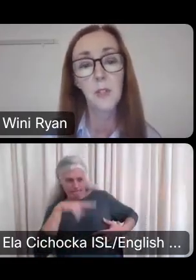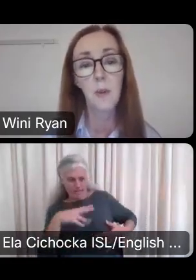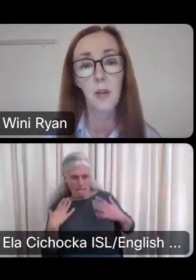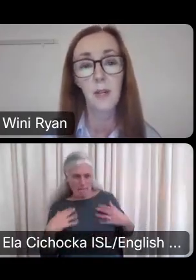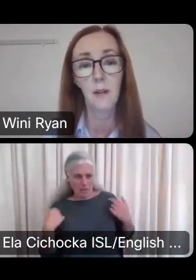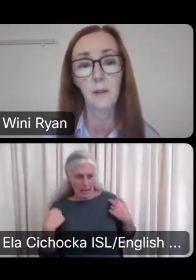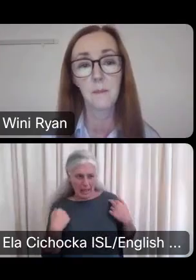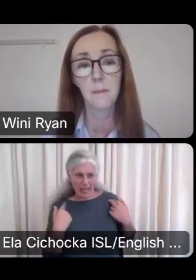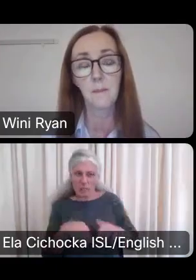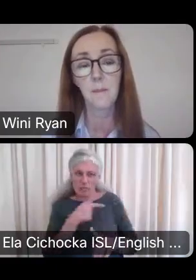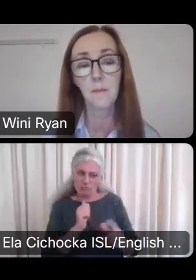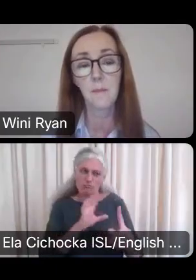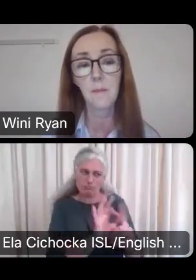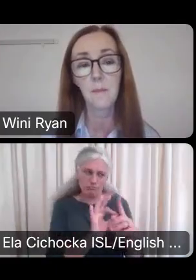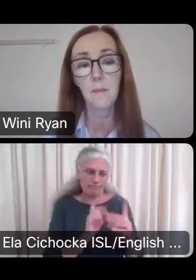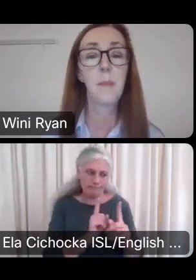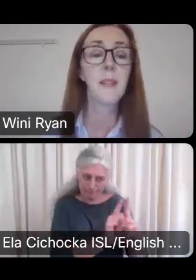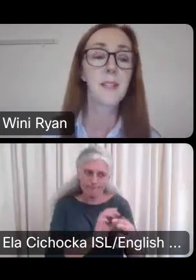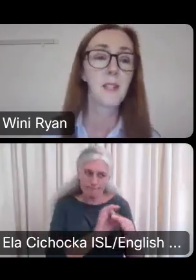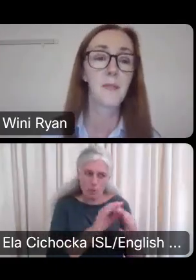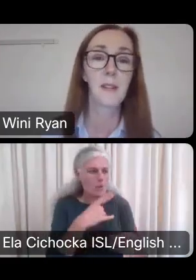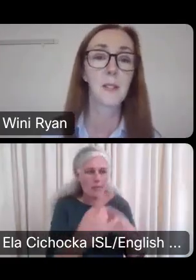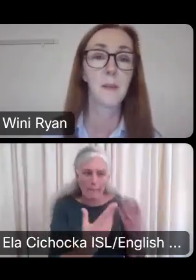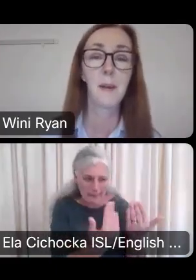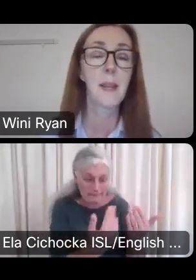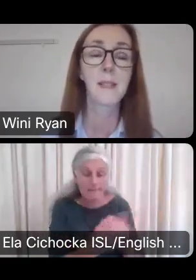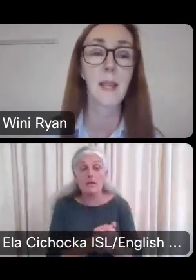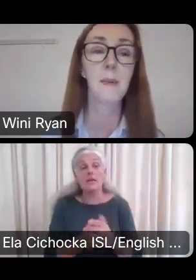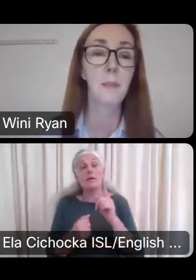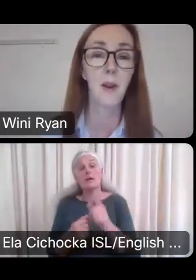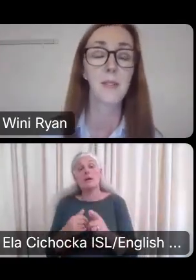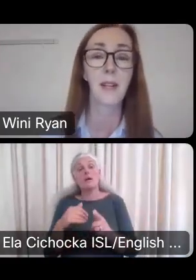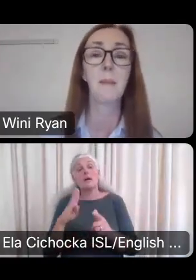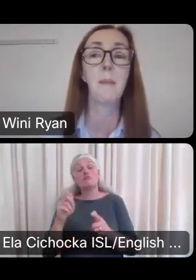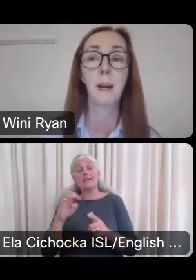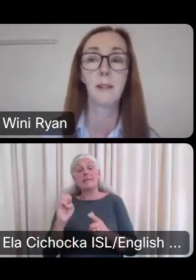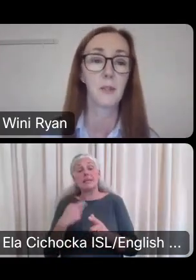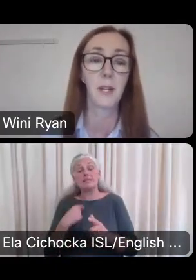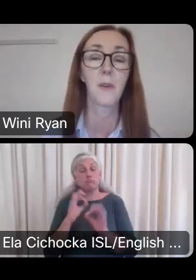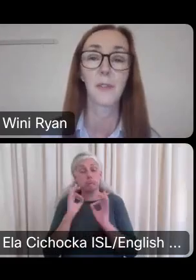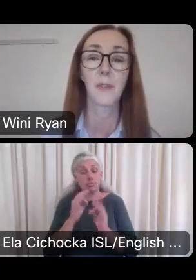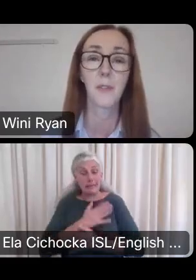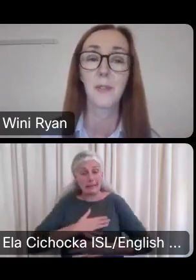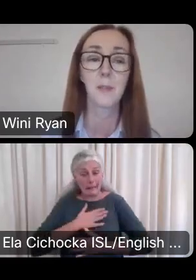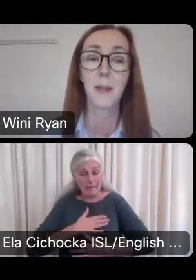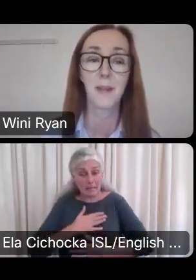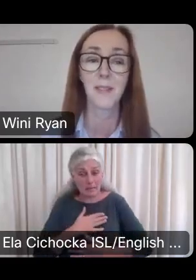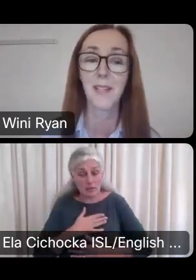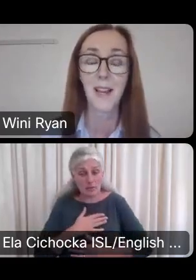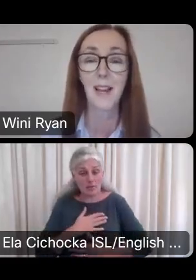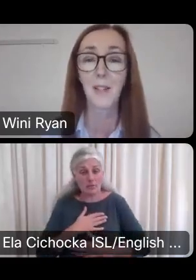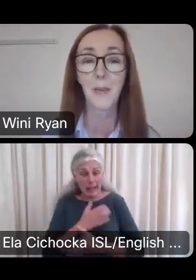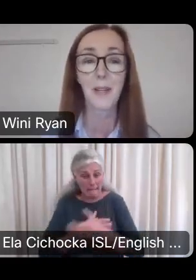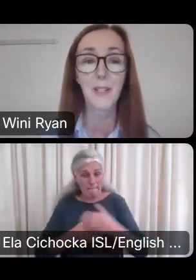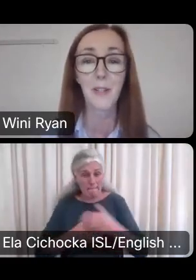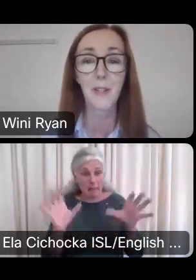What's going on here? Brené identifies some amazing empathy blocks, and I am embarrassed when I go through these because